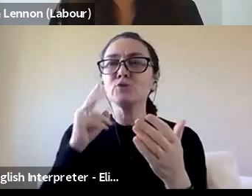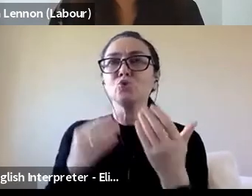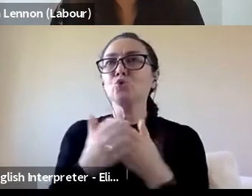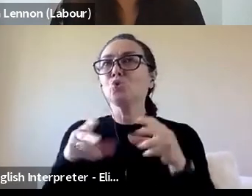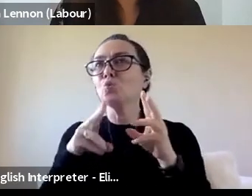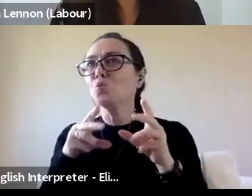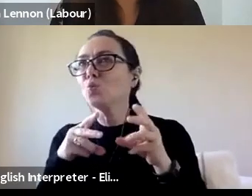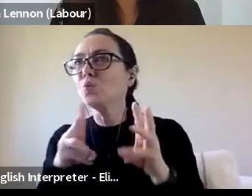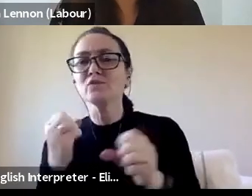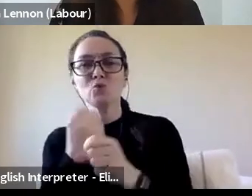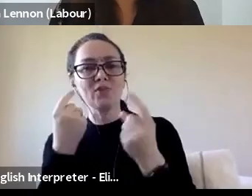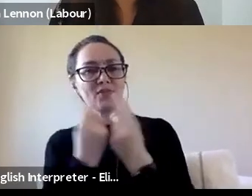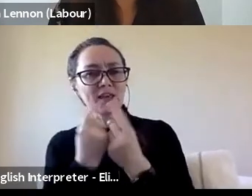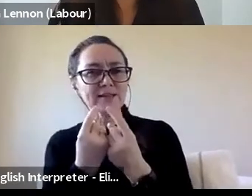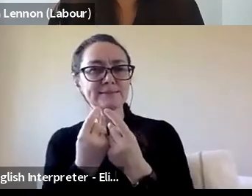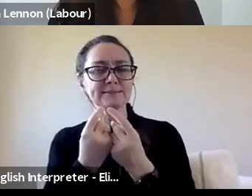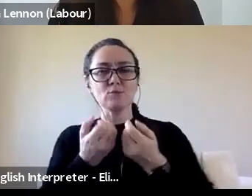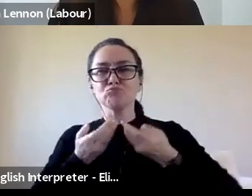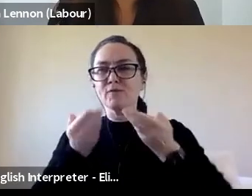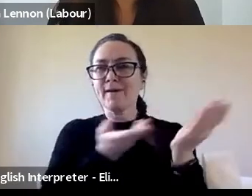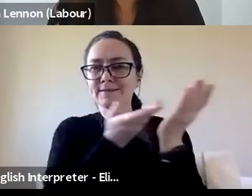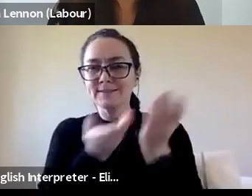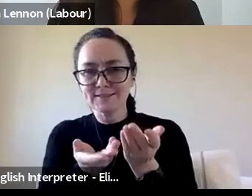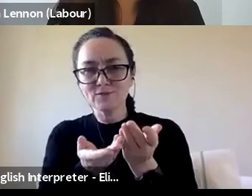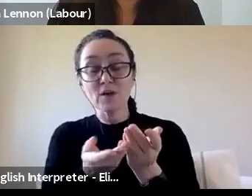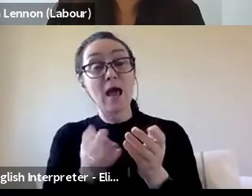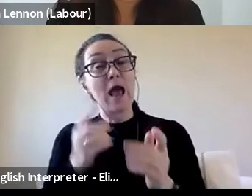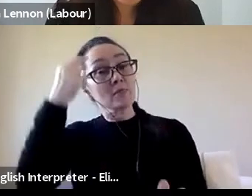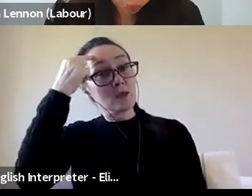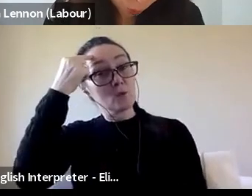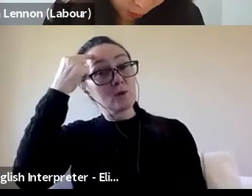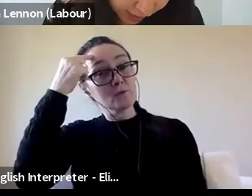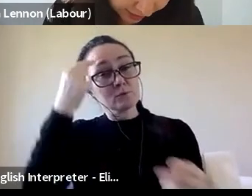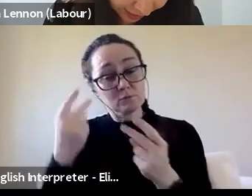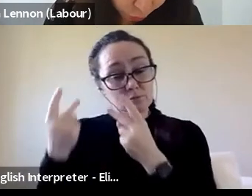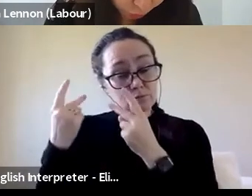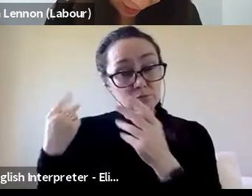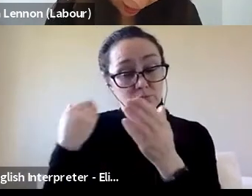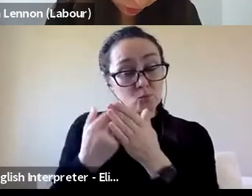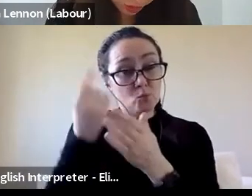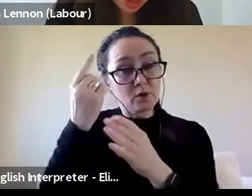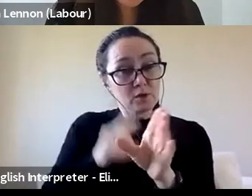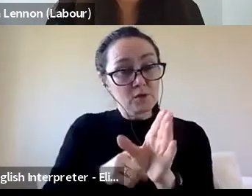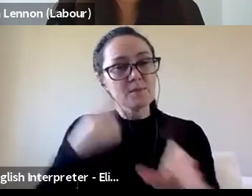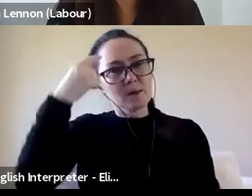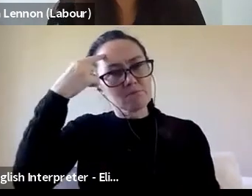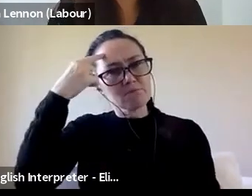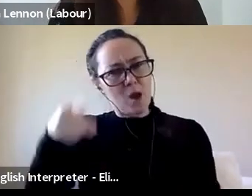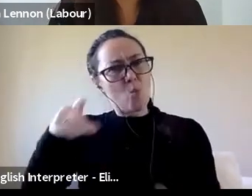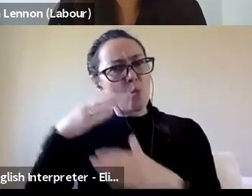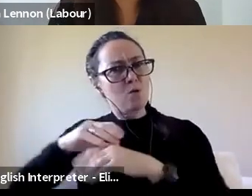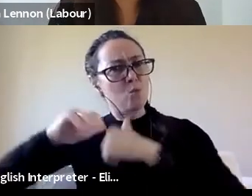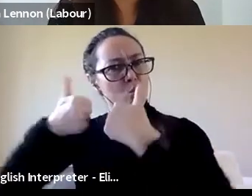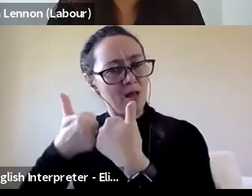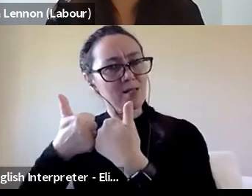service redesign. So I think we have to cling on to the good innovation and what works and roll that out. But as others have